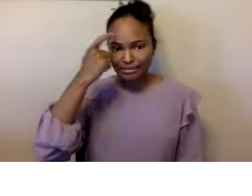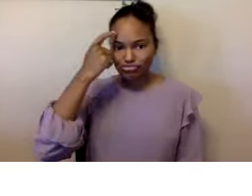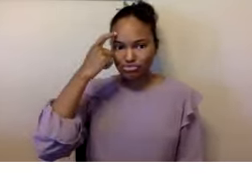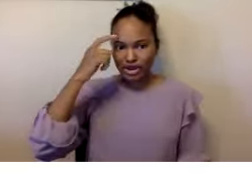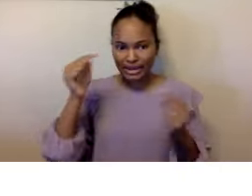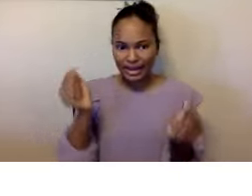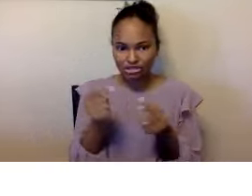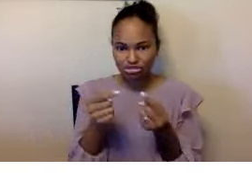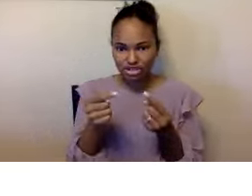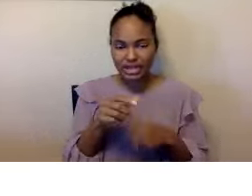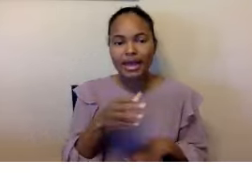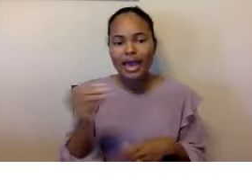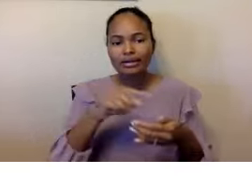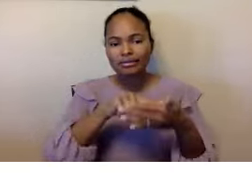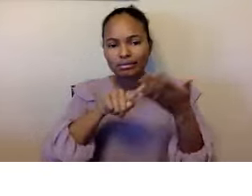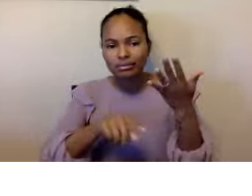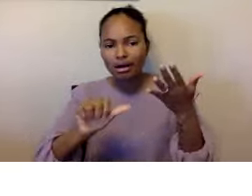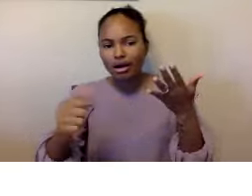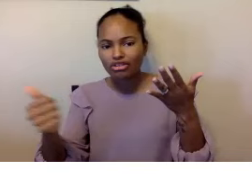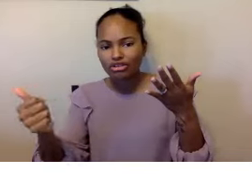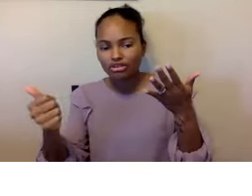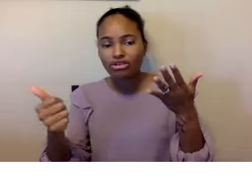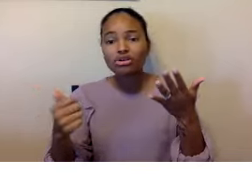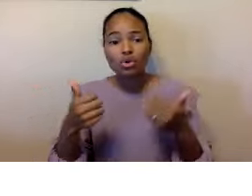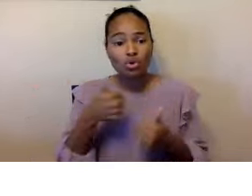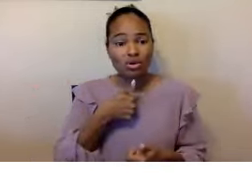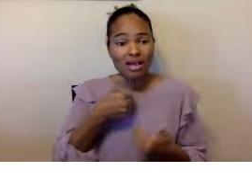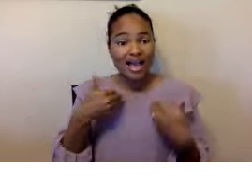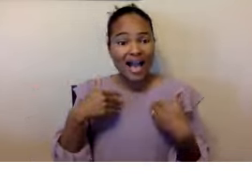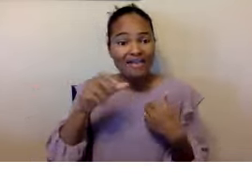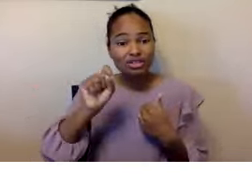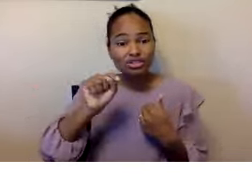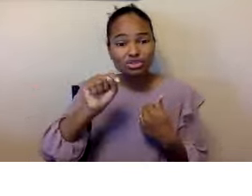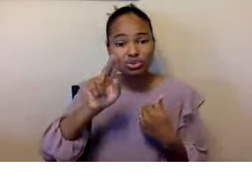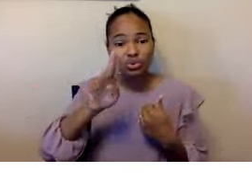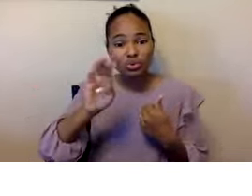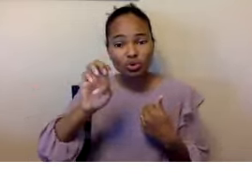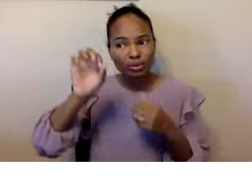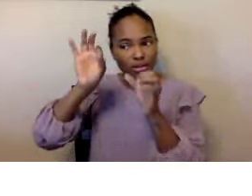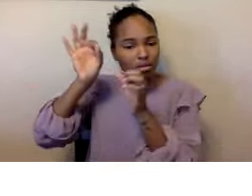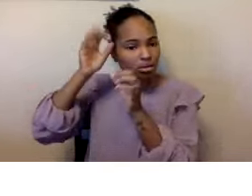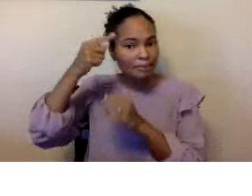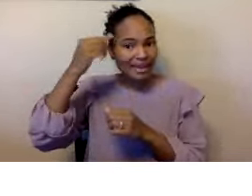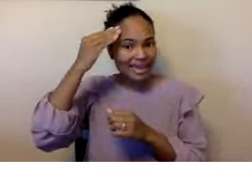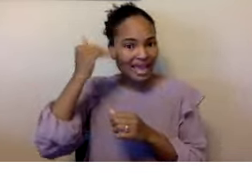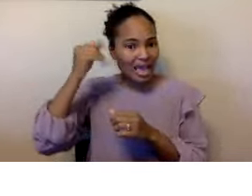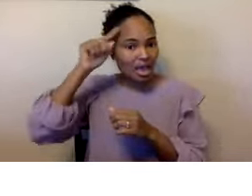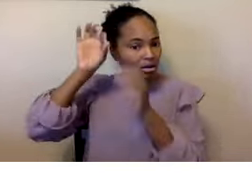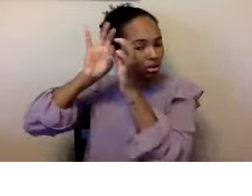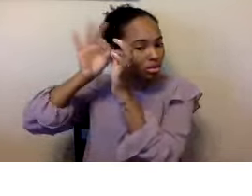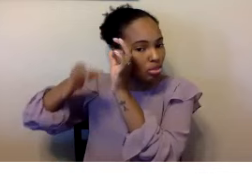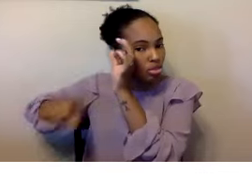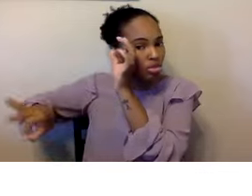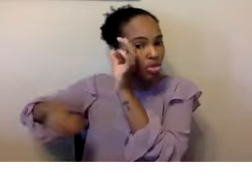hydrocephalus. So I have a tube in my head that's helping to drain what extra fluid